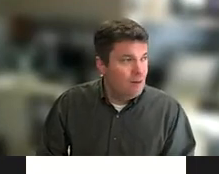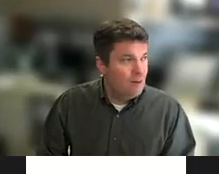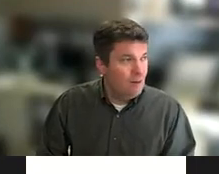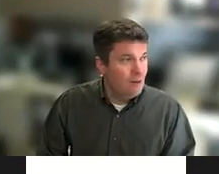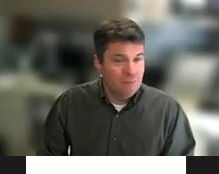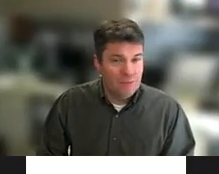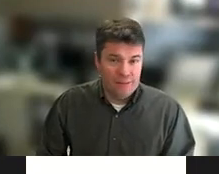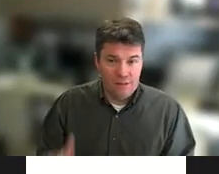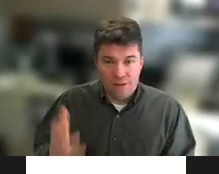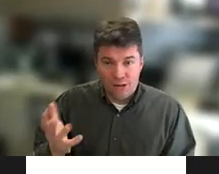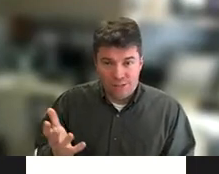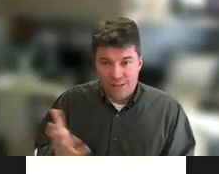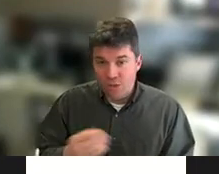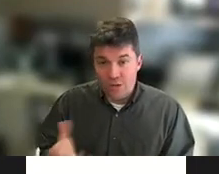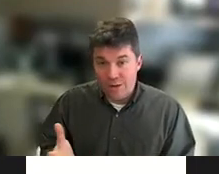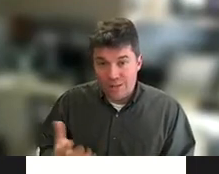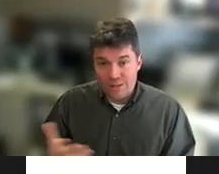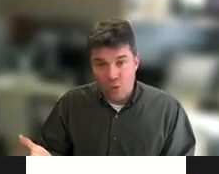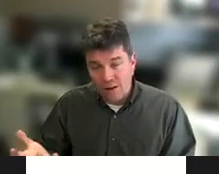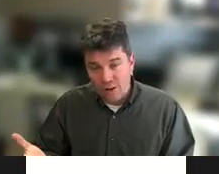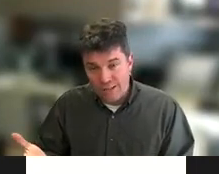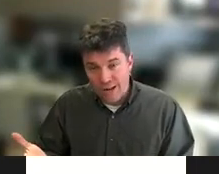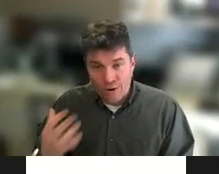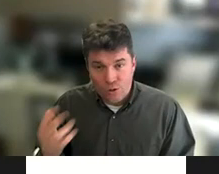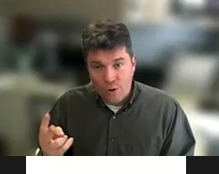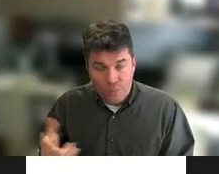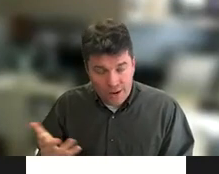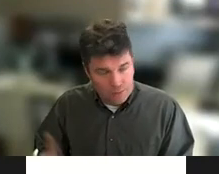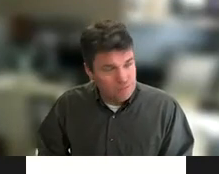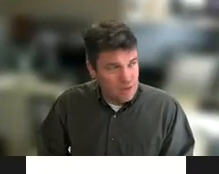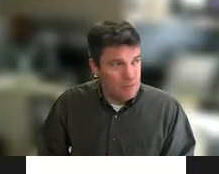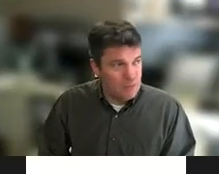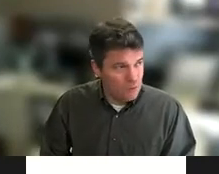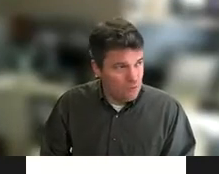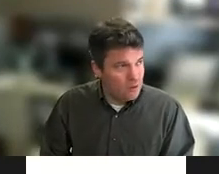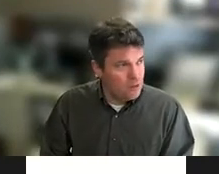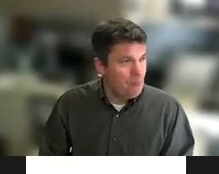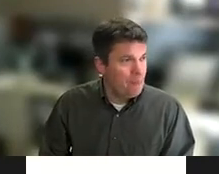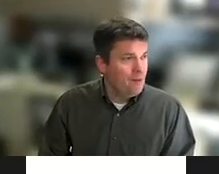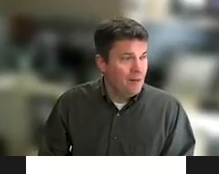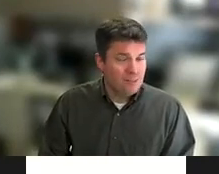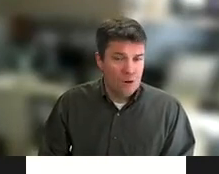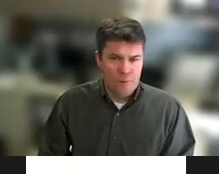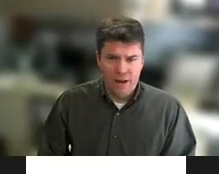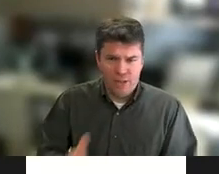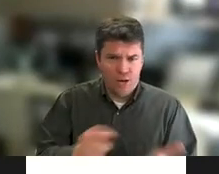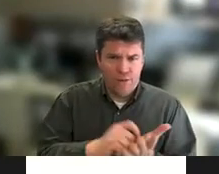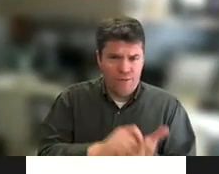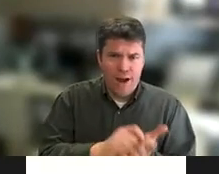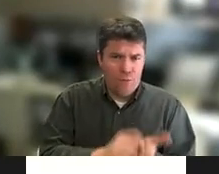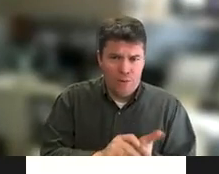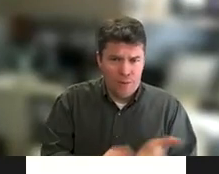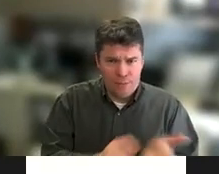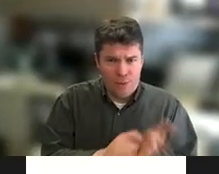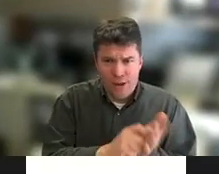denied because the doctor said it was too expensive, $40 an hour, 2-hour minimum, so forth. And so, but